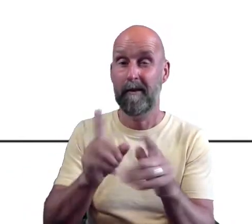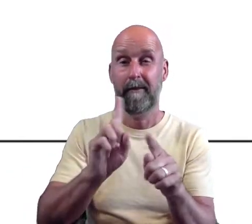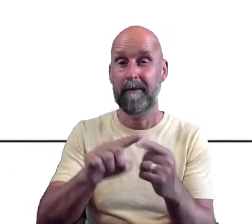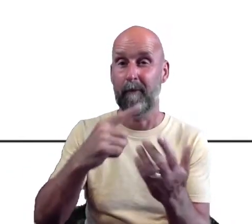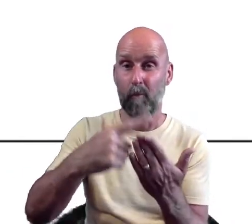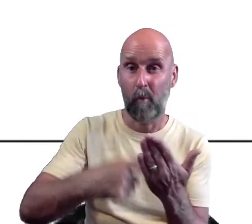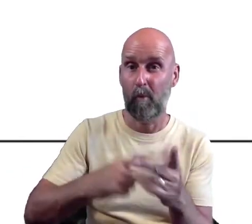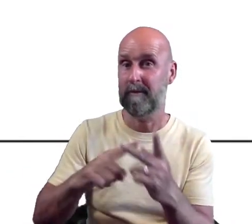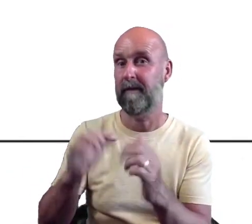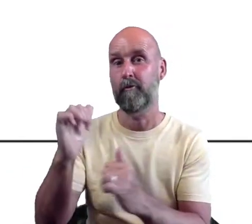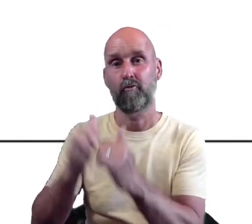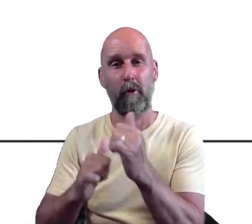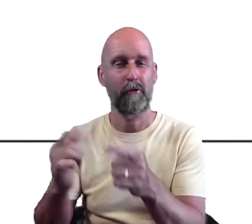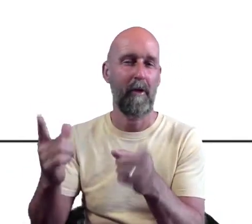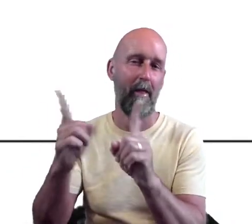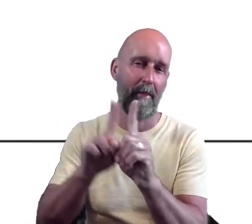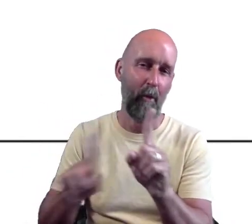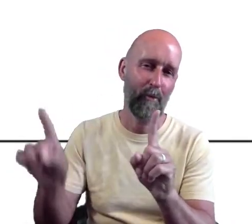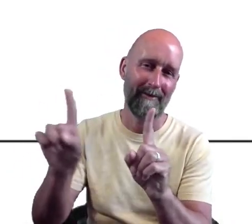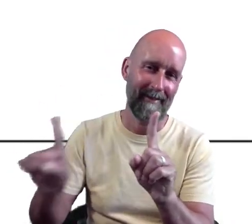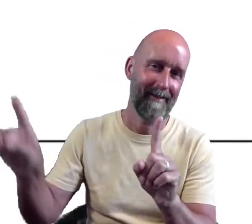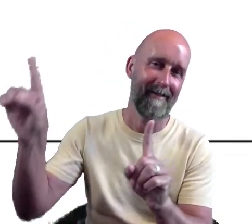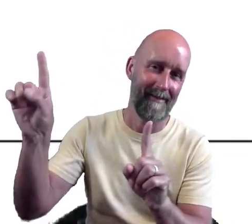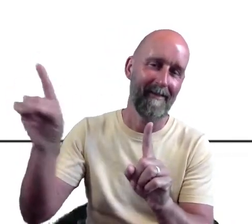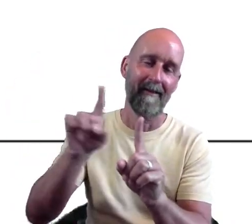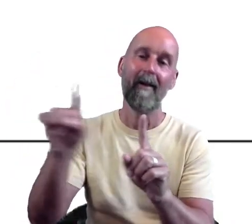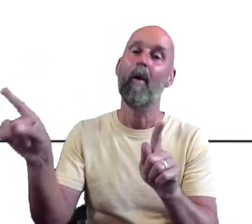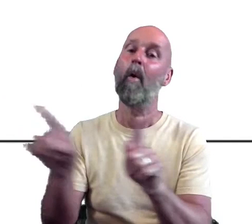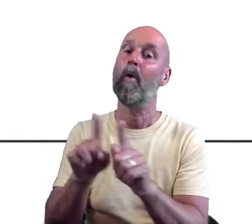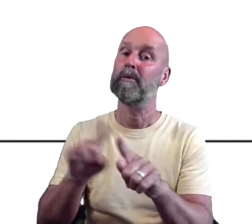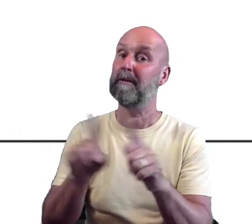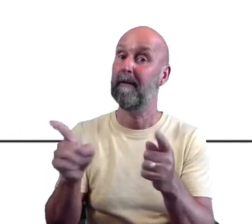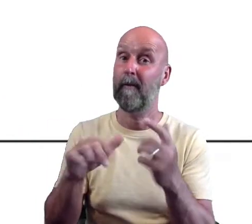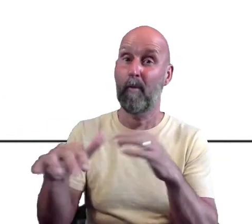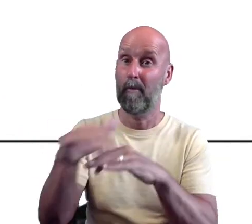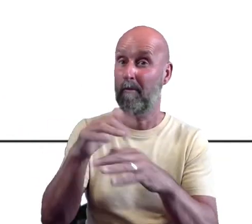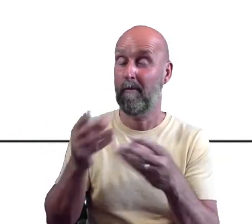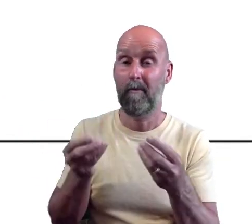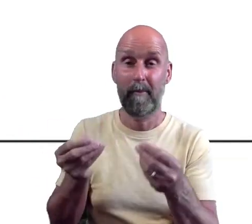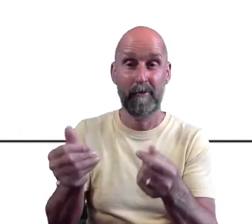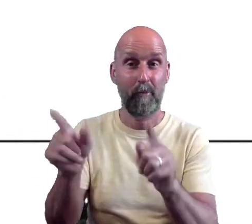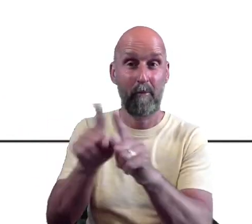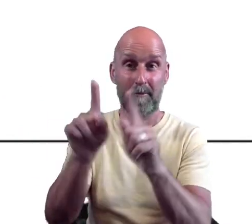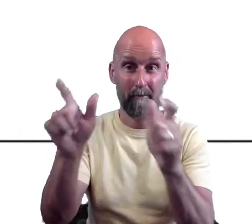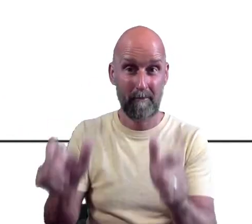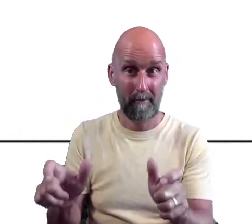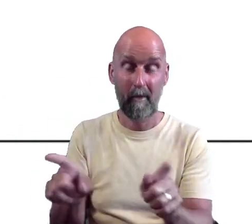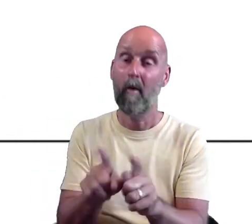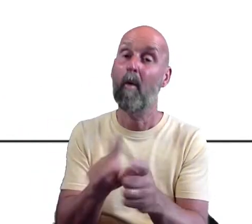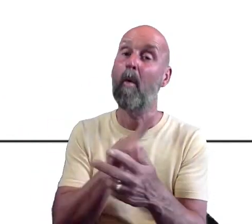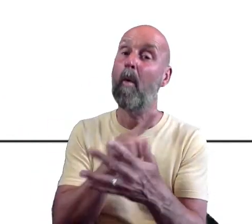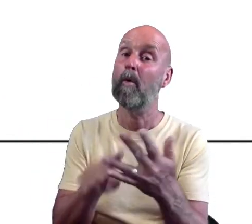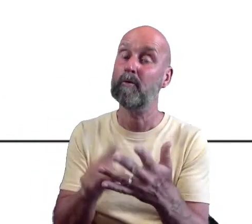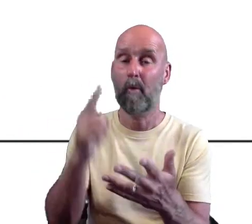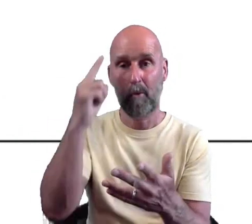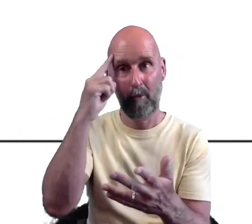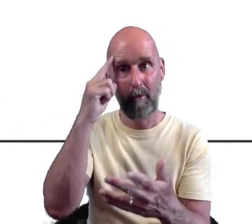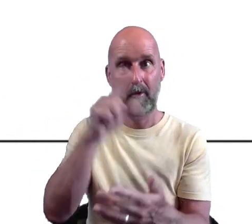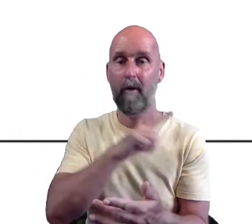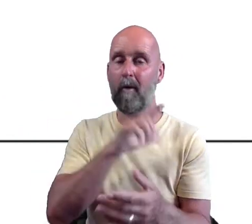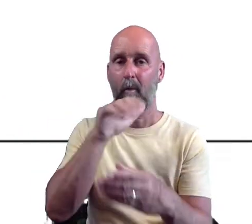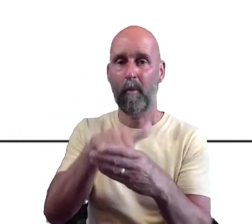structures of authority, but also different material conditions as well, but always with the agency that we can imagine them